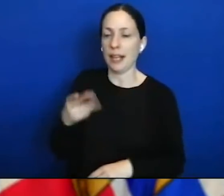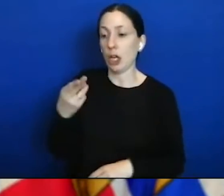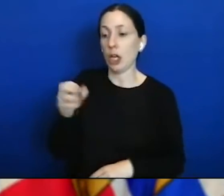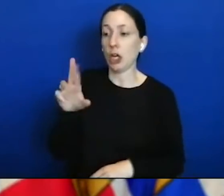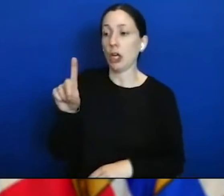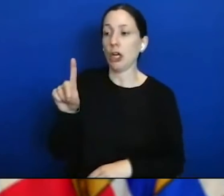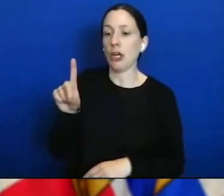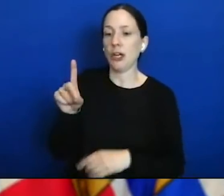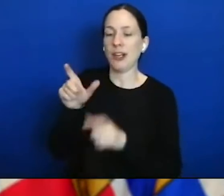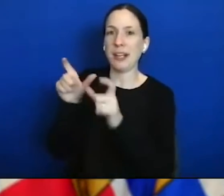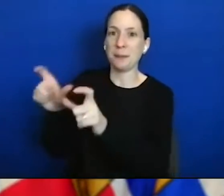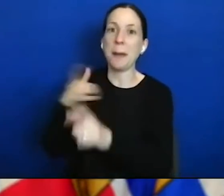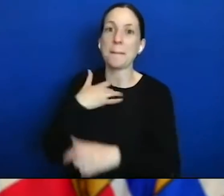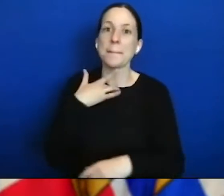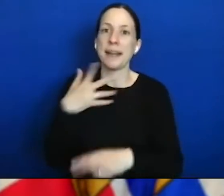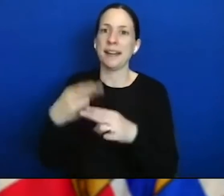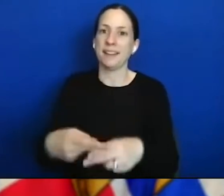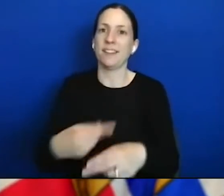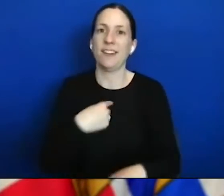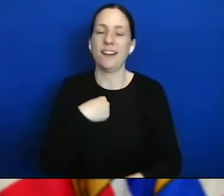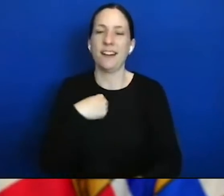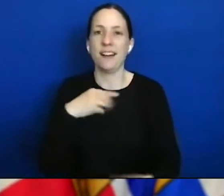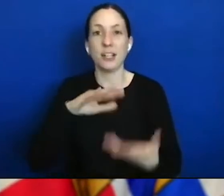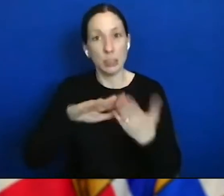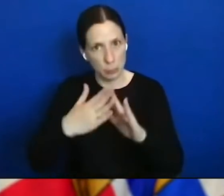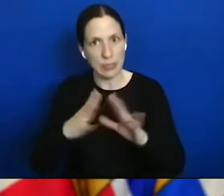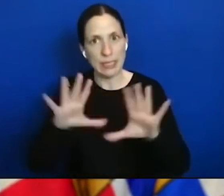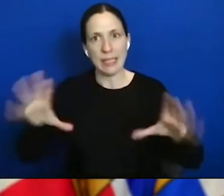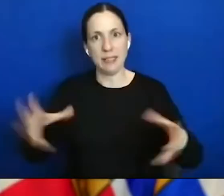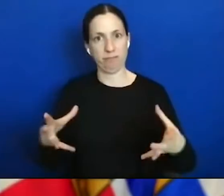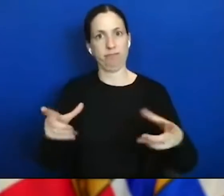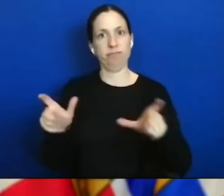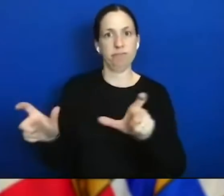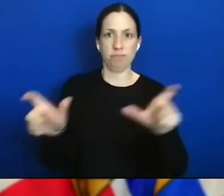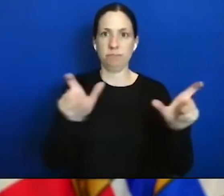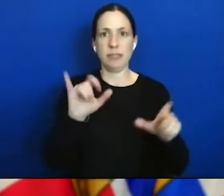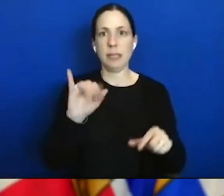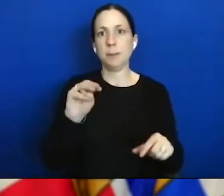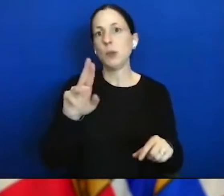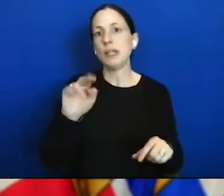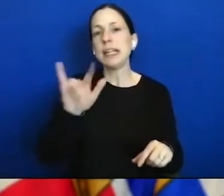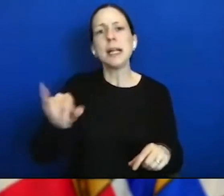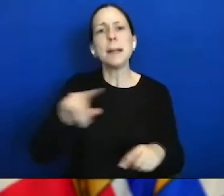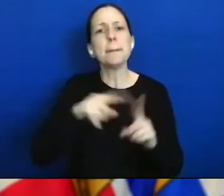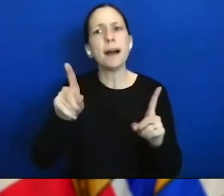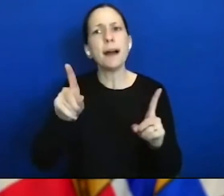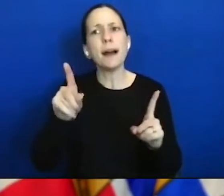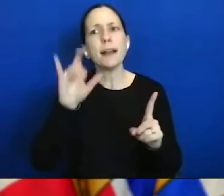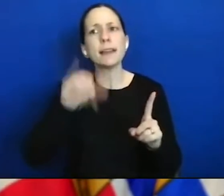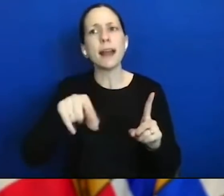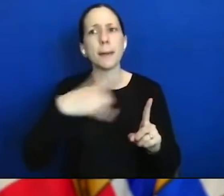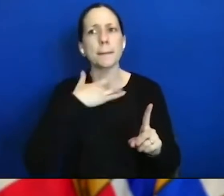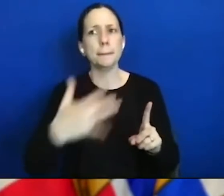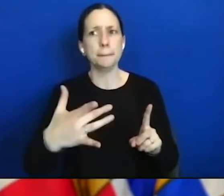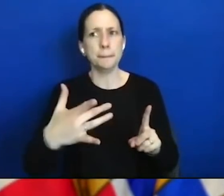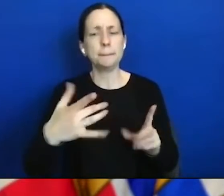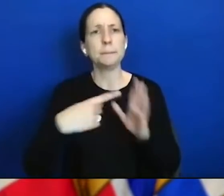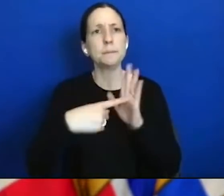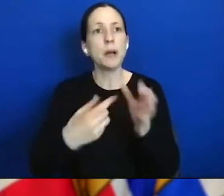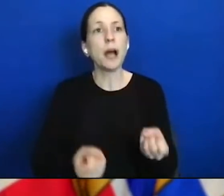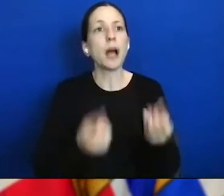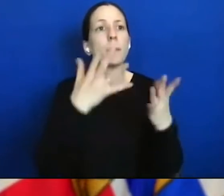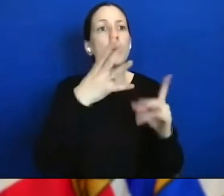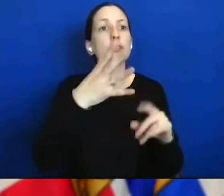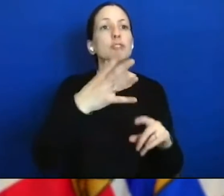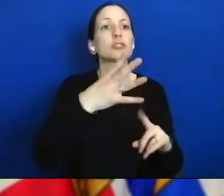it, or herd immunity. And partly it is a reflection of the transmissibility of the virus. And we know that